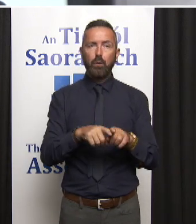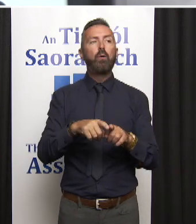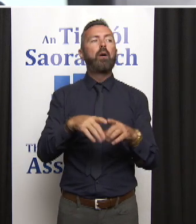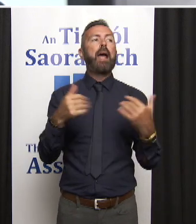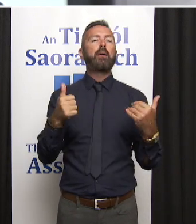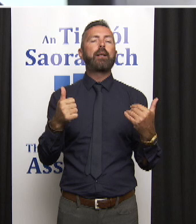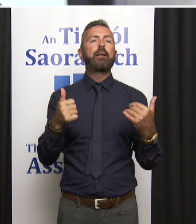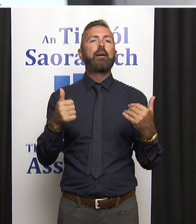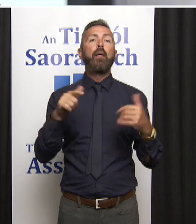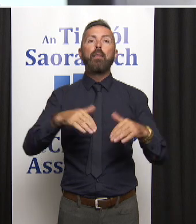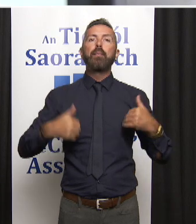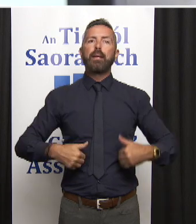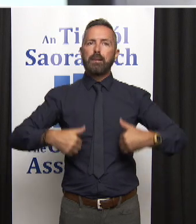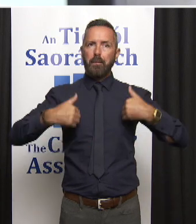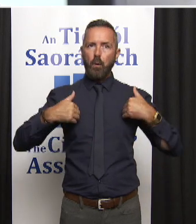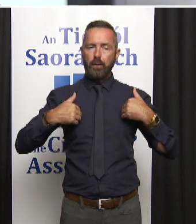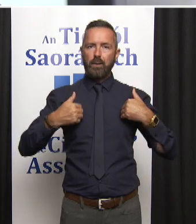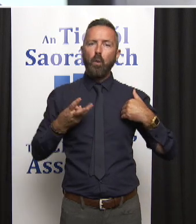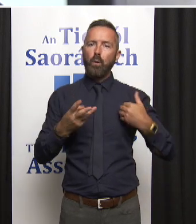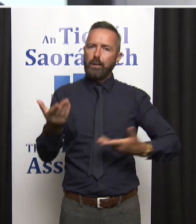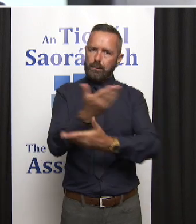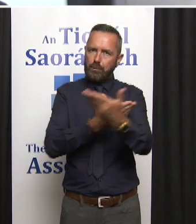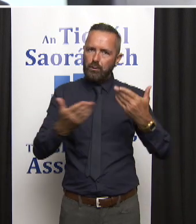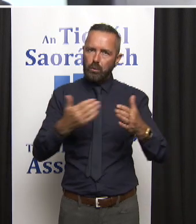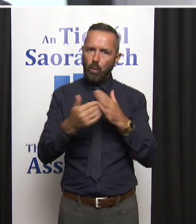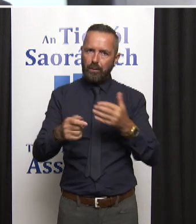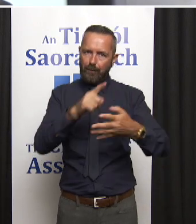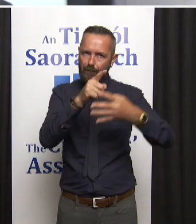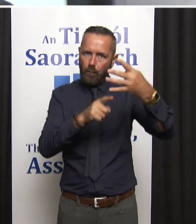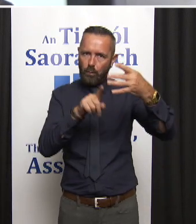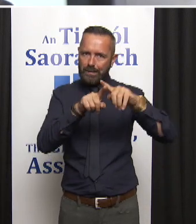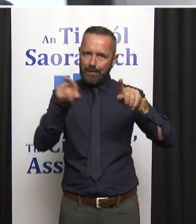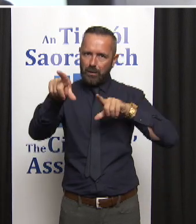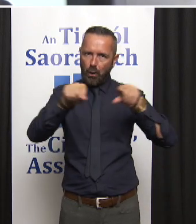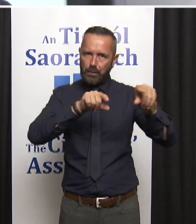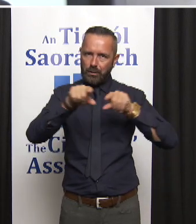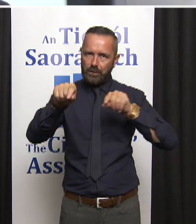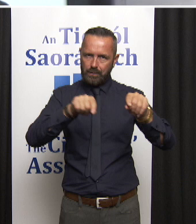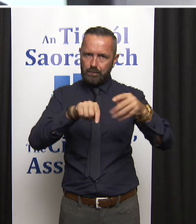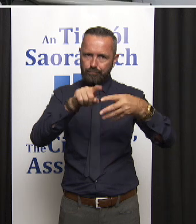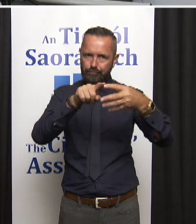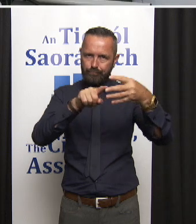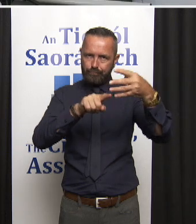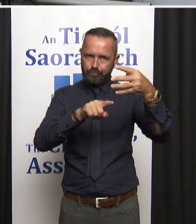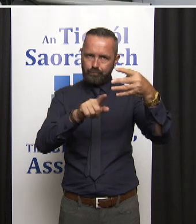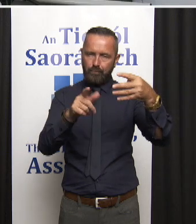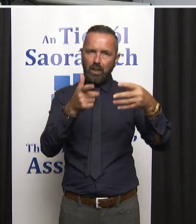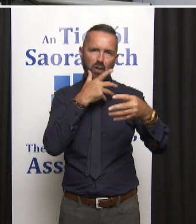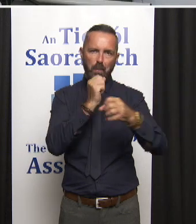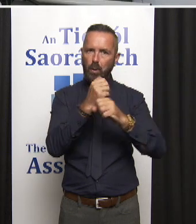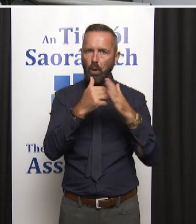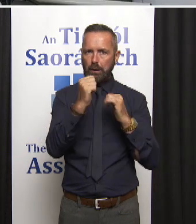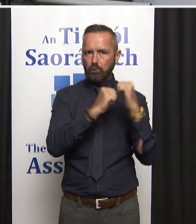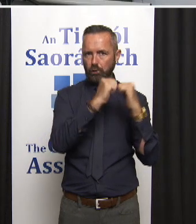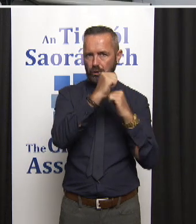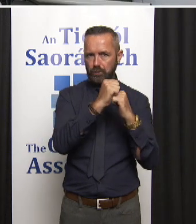in the next the sessions, you'll be discussing 4 options that look to the structures. These